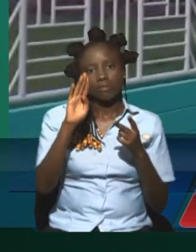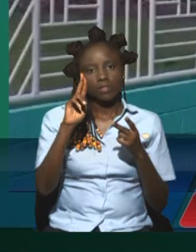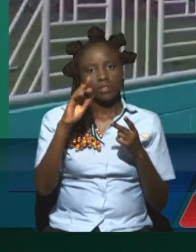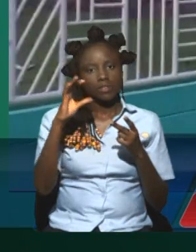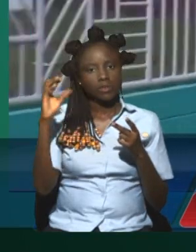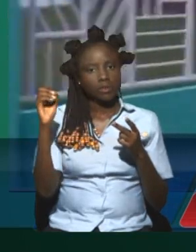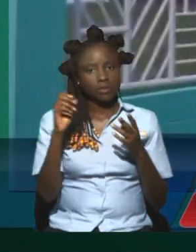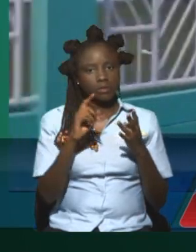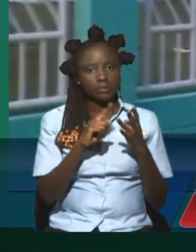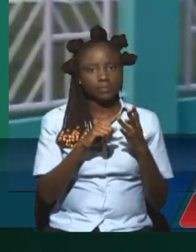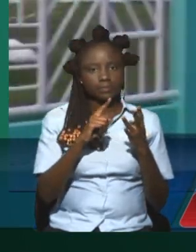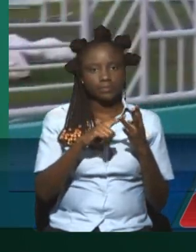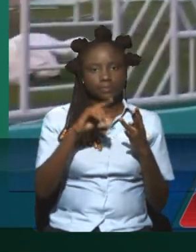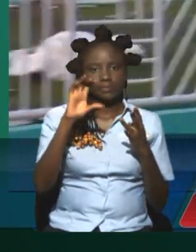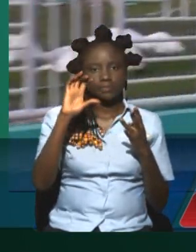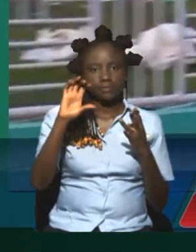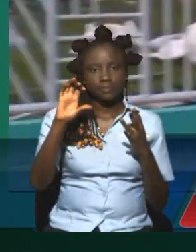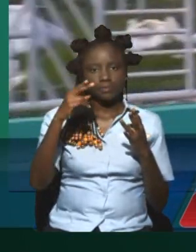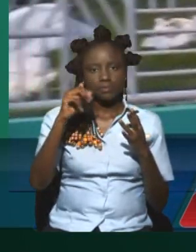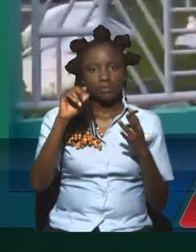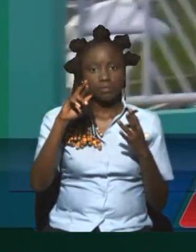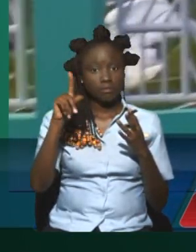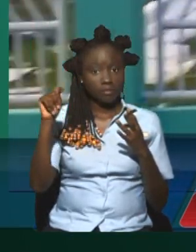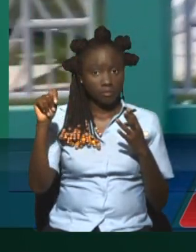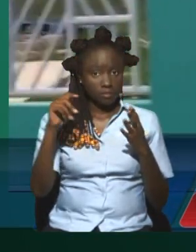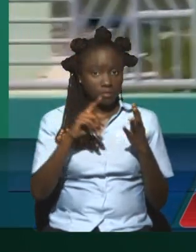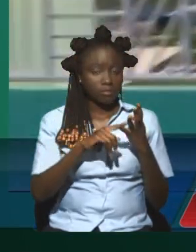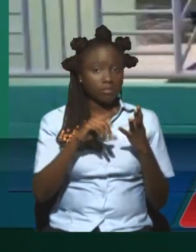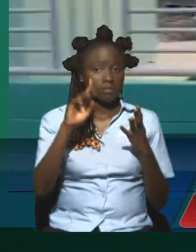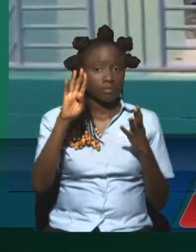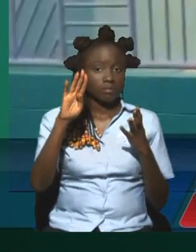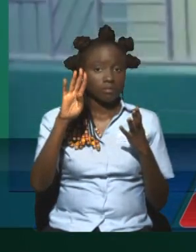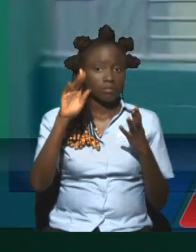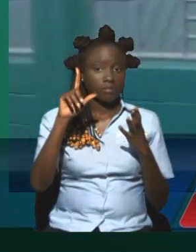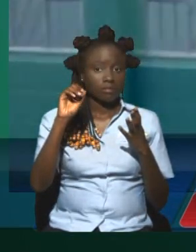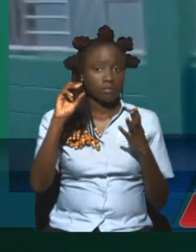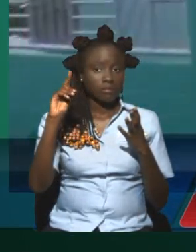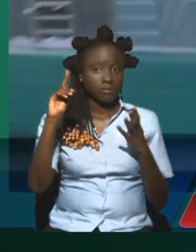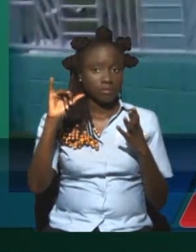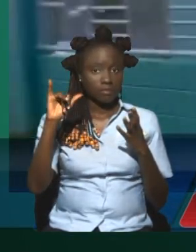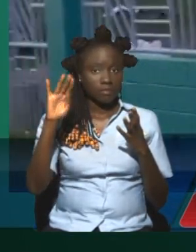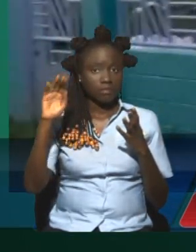Charlotteville fish facilities, Bloody Bay Orientation Center and Buccoo Training Center.